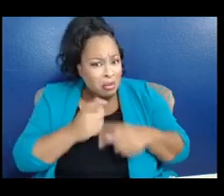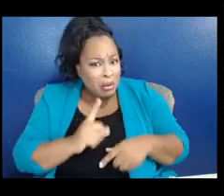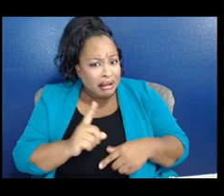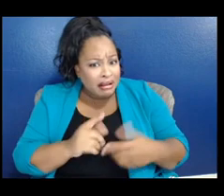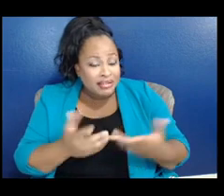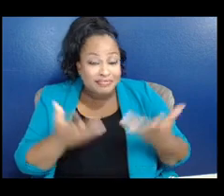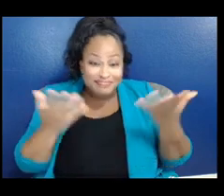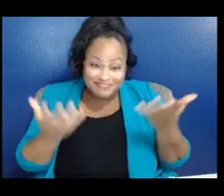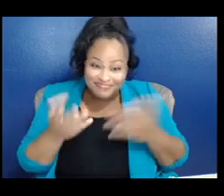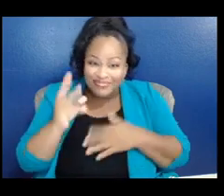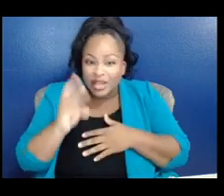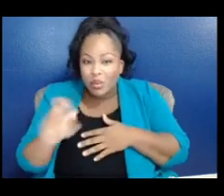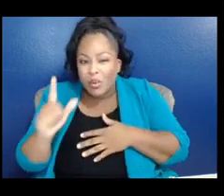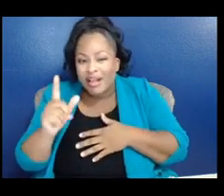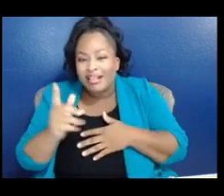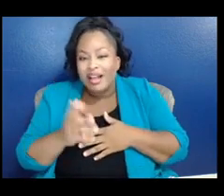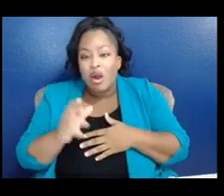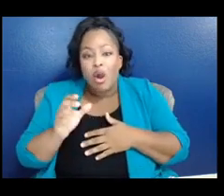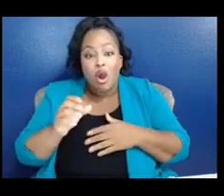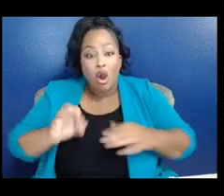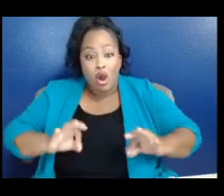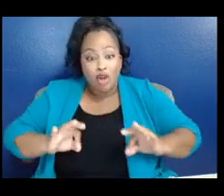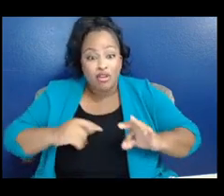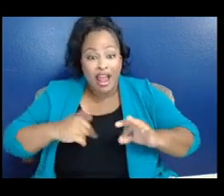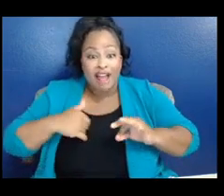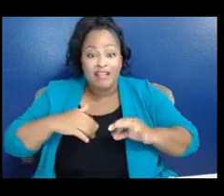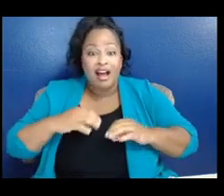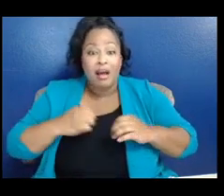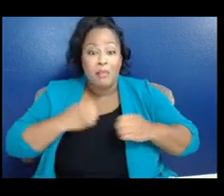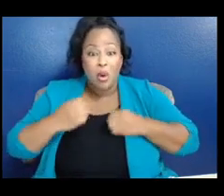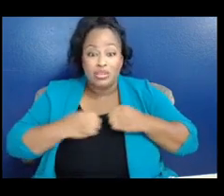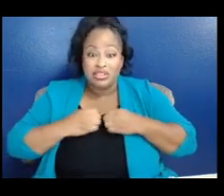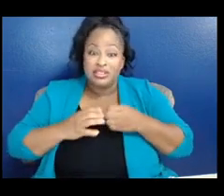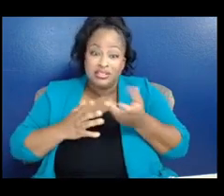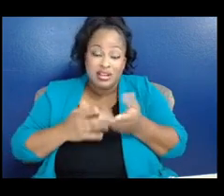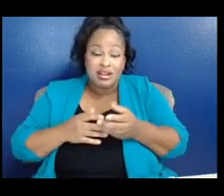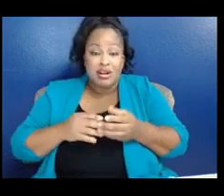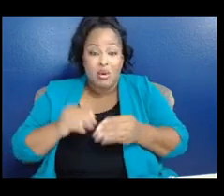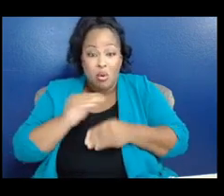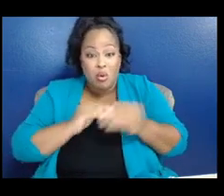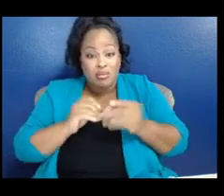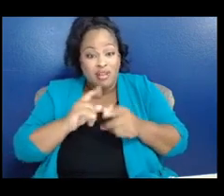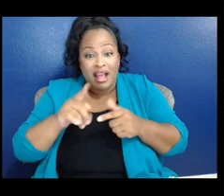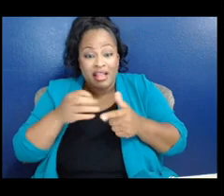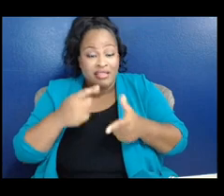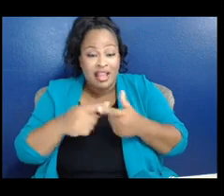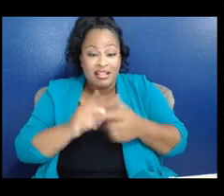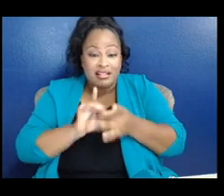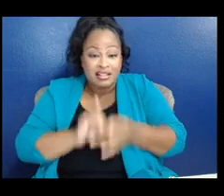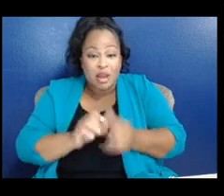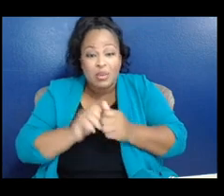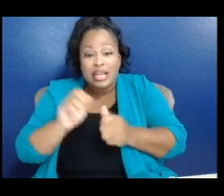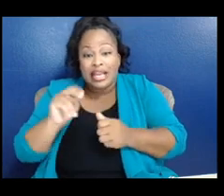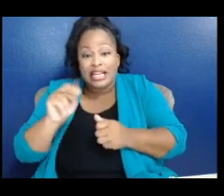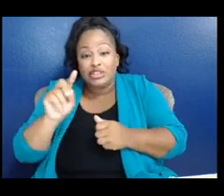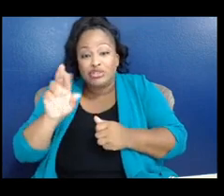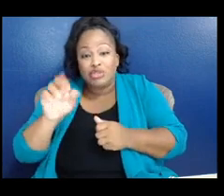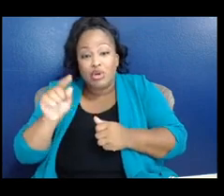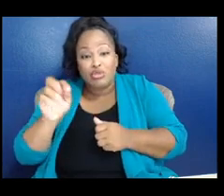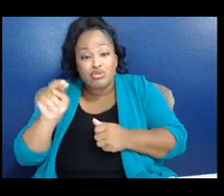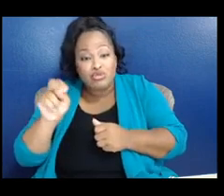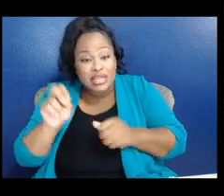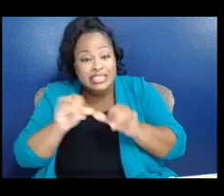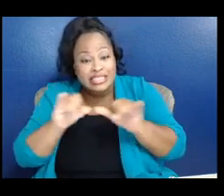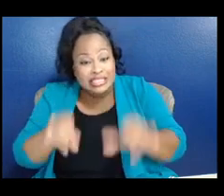well, you know, the ovaries are emotionally dense organ and I'm manipulating them and they're connecting with your endocrine system and there's parts of your limbic